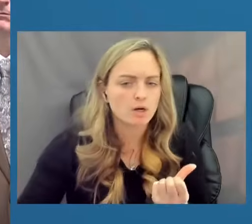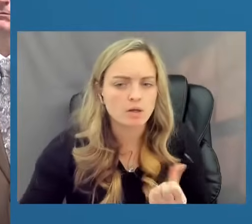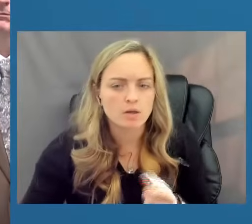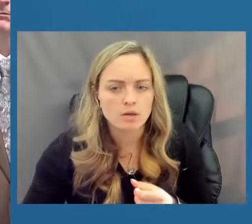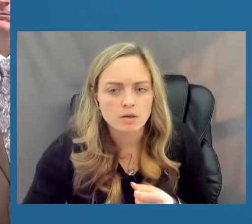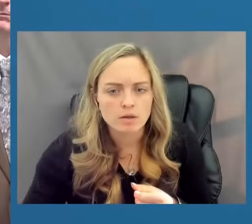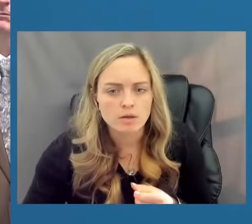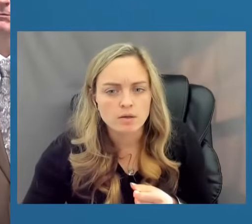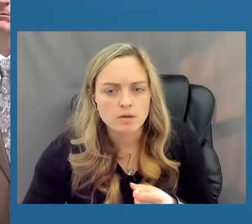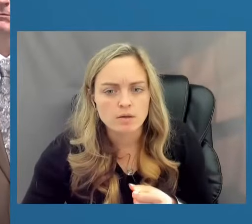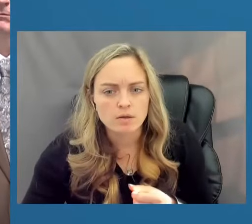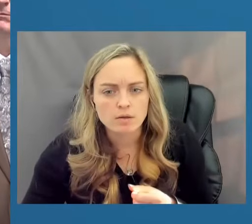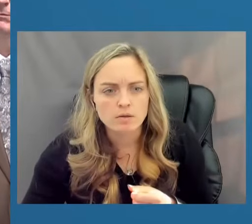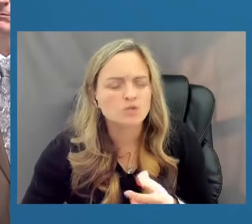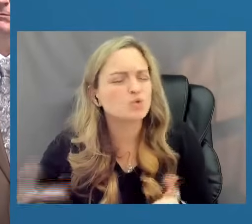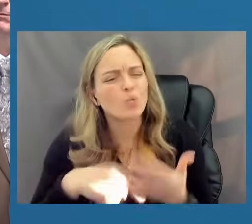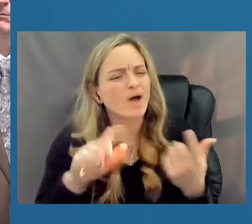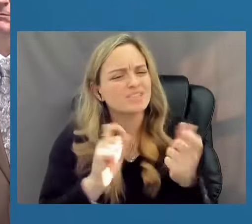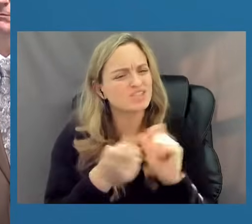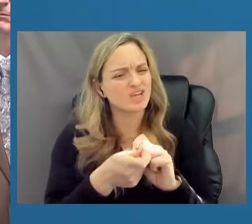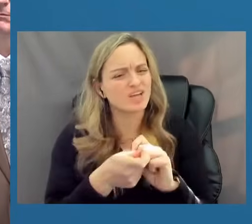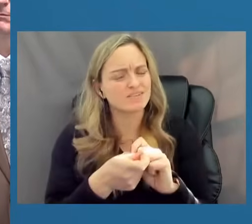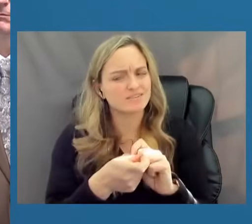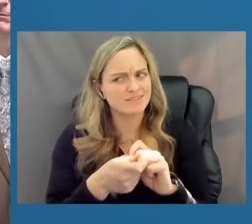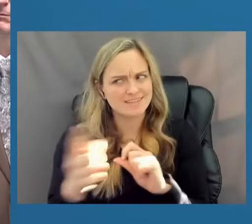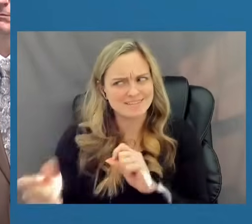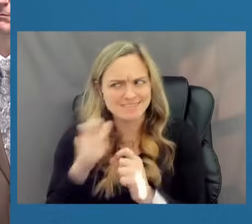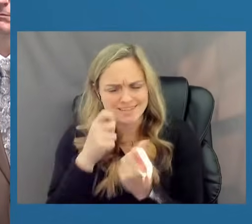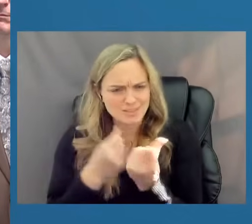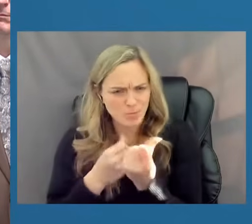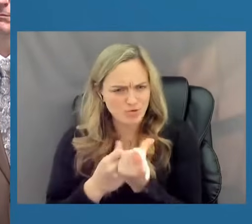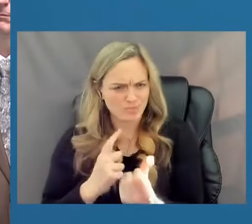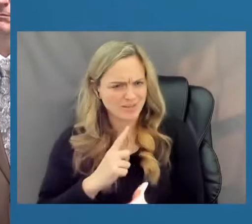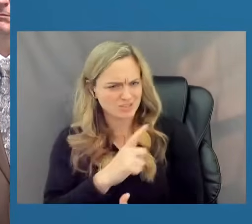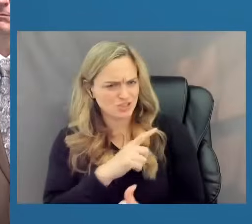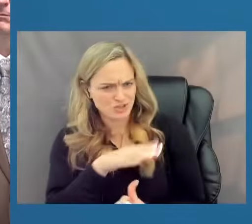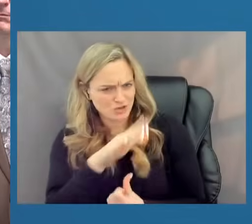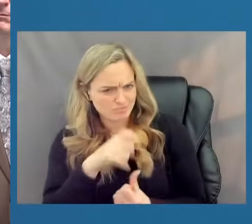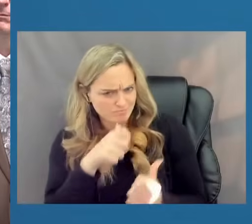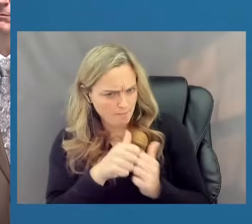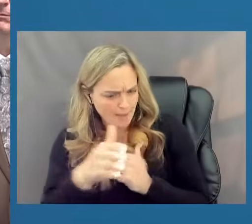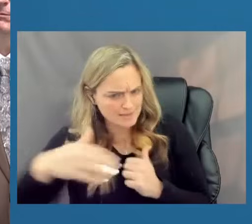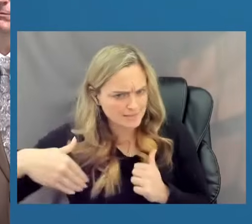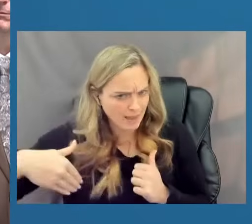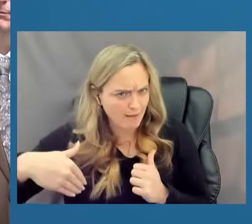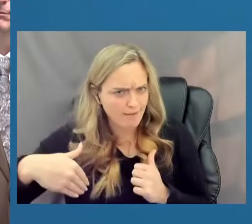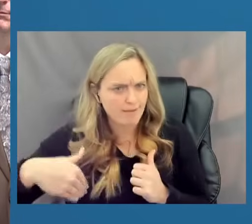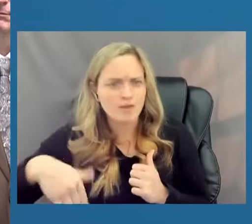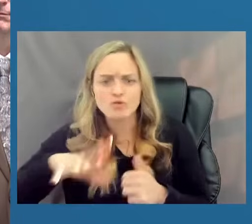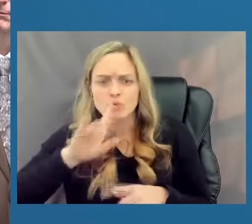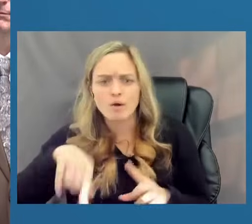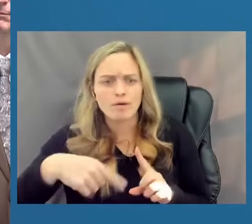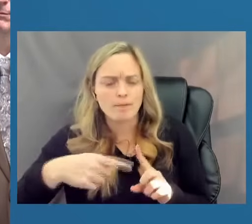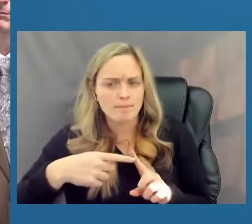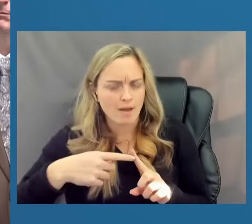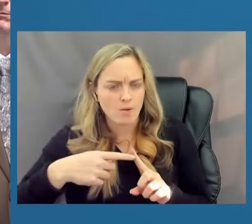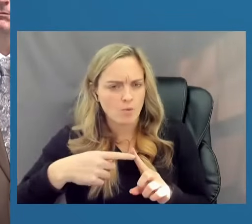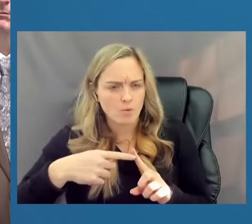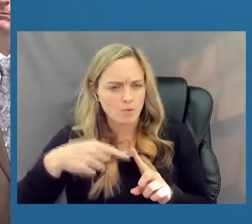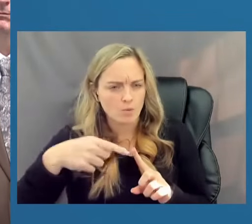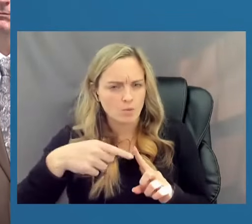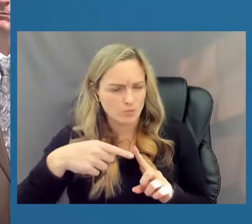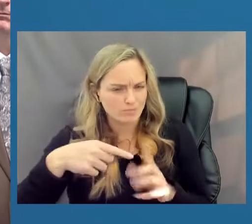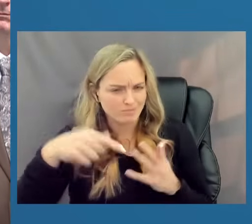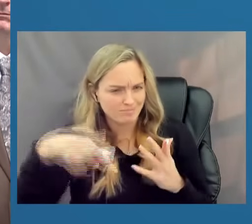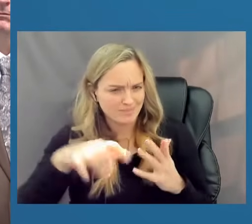So what has changed? No, this was not supported by the legislature. It hasn't been passed, right? New York, if you're referring to New York for All, it only passed one of the houses of the